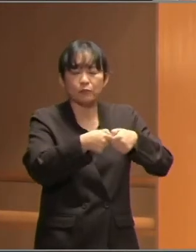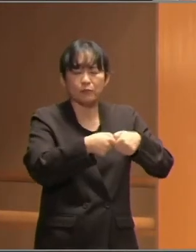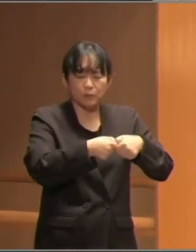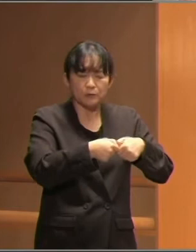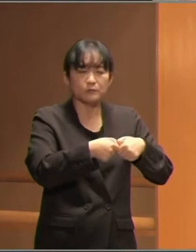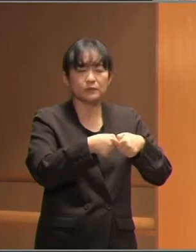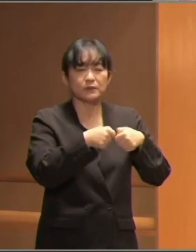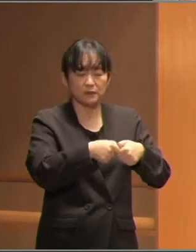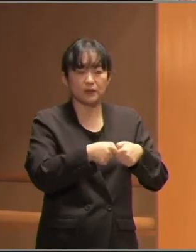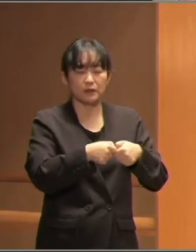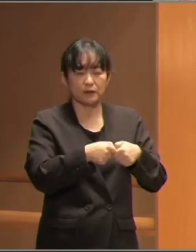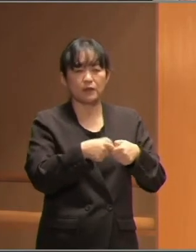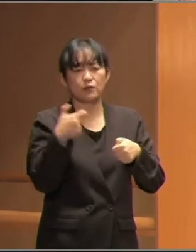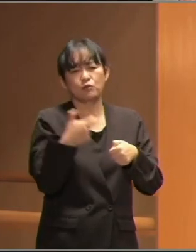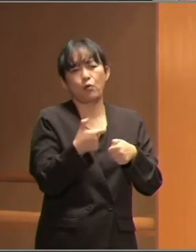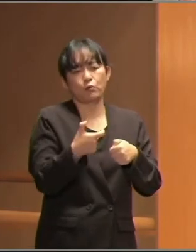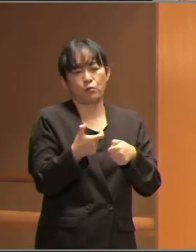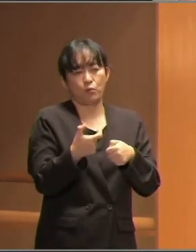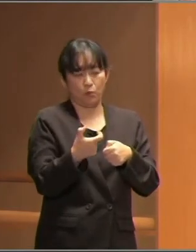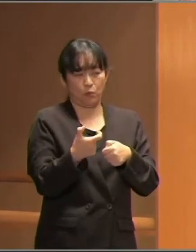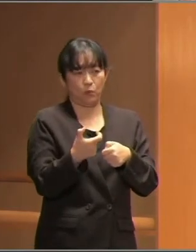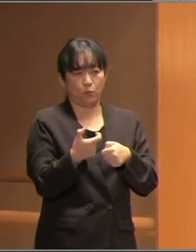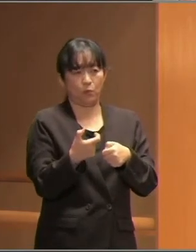then reinforced resin.